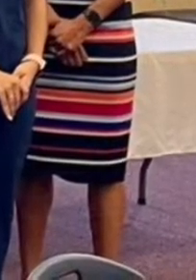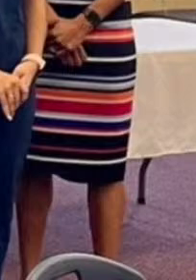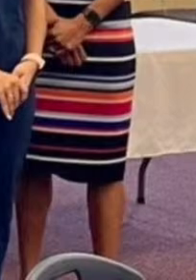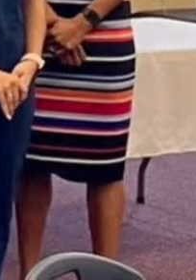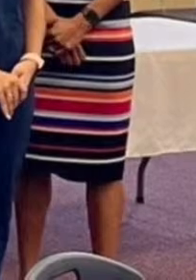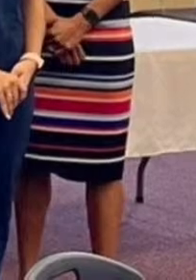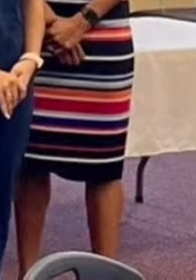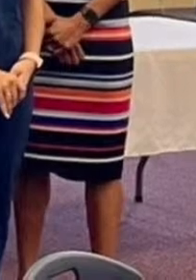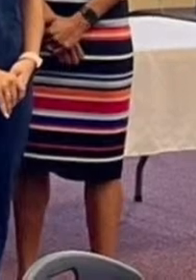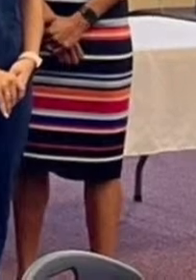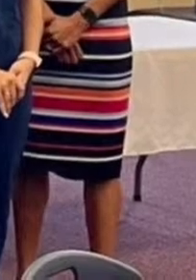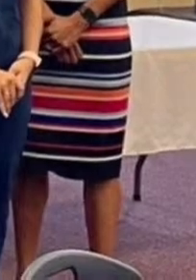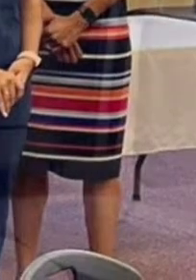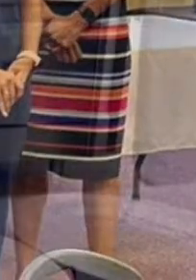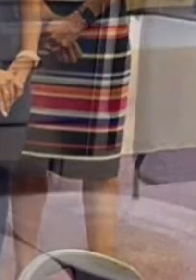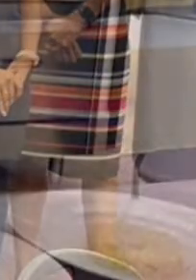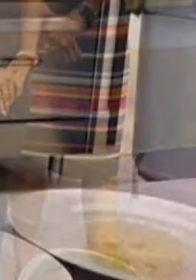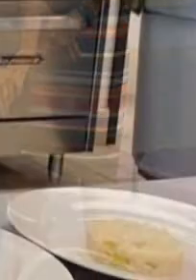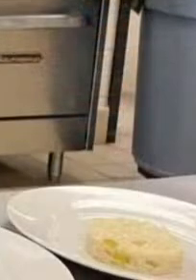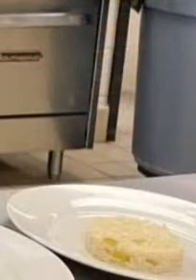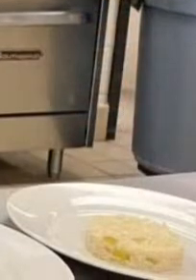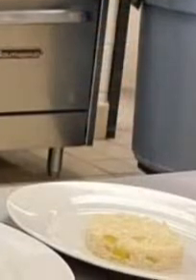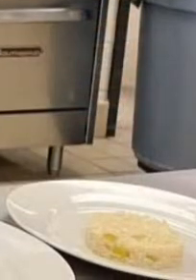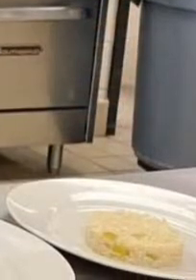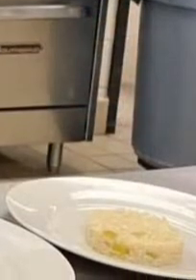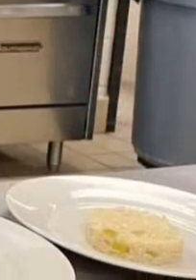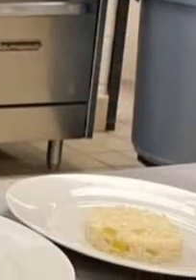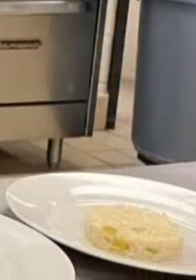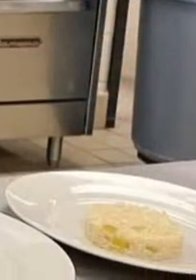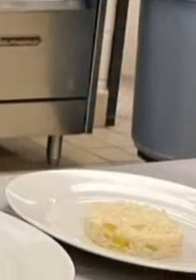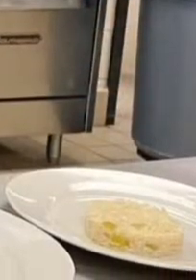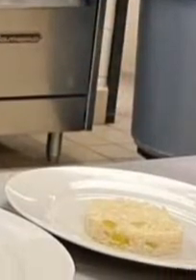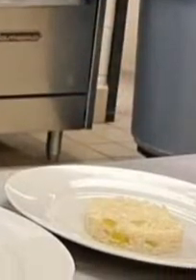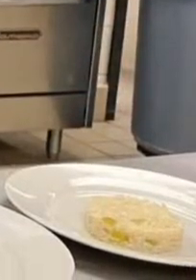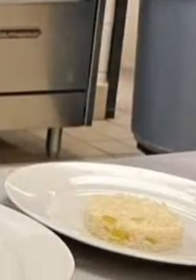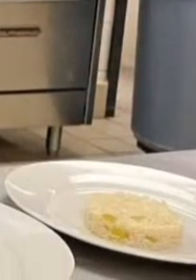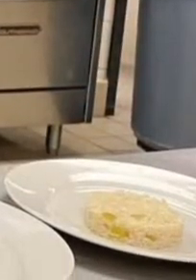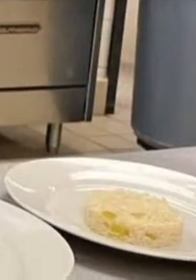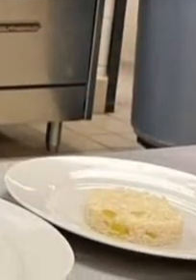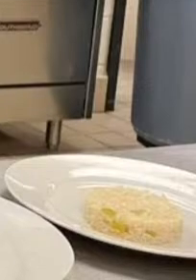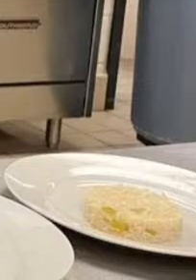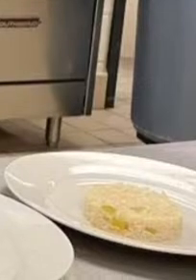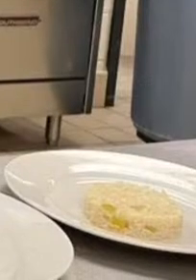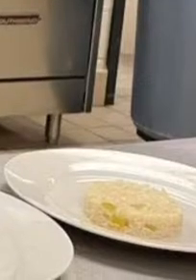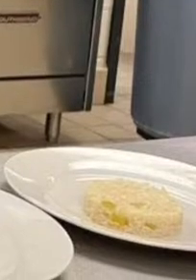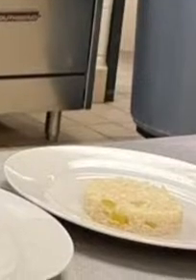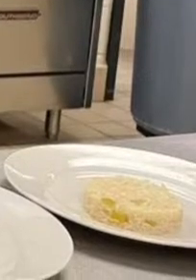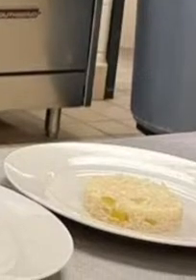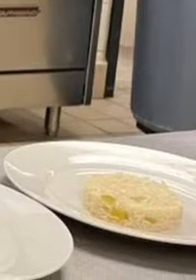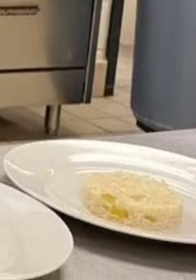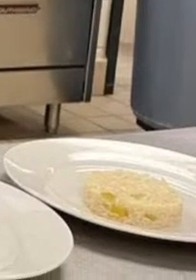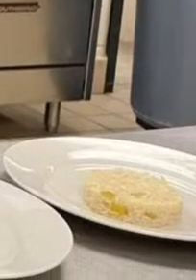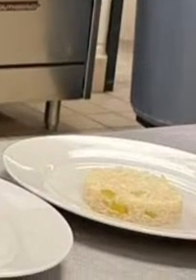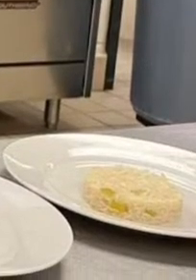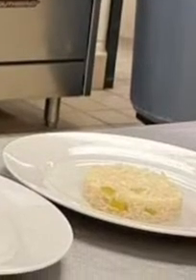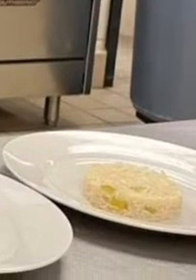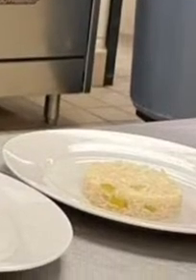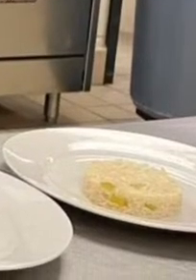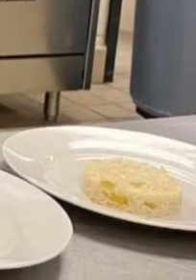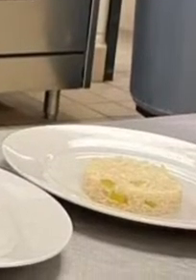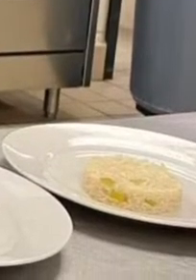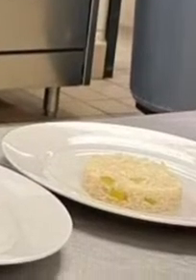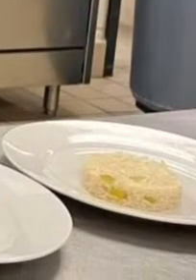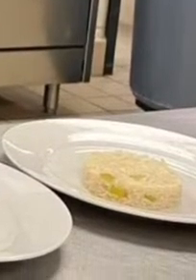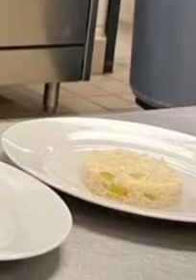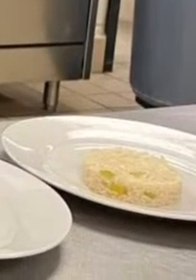when you're never really too far gone. The memories won't go away. I feel